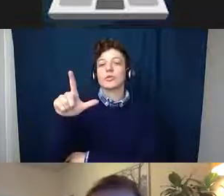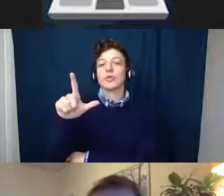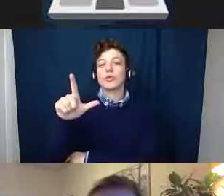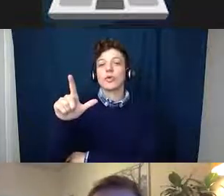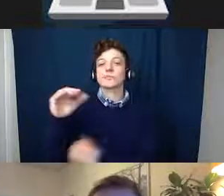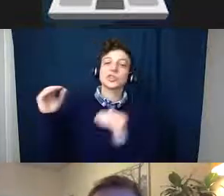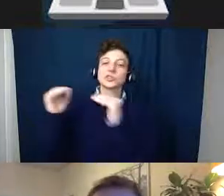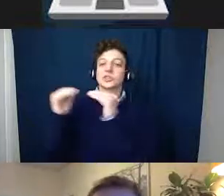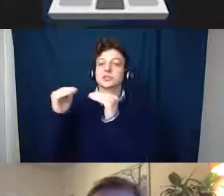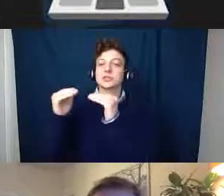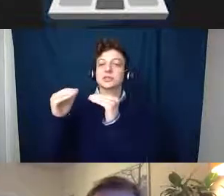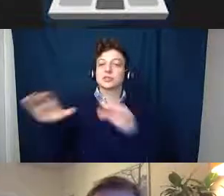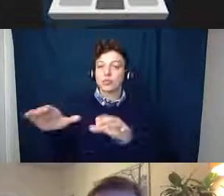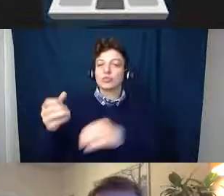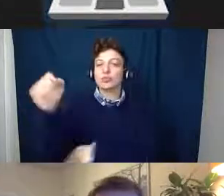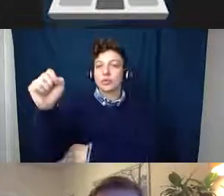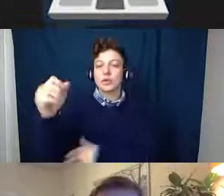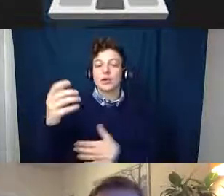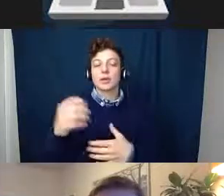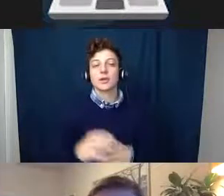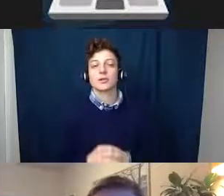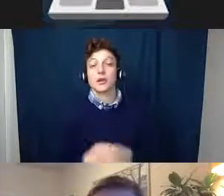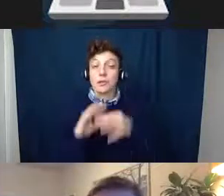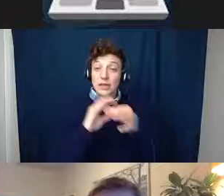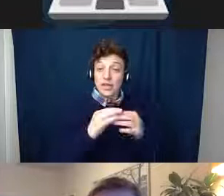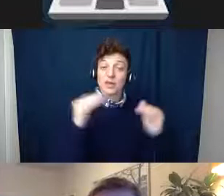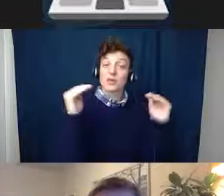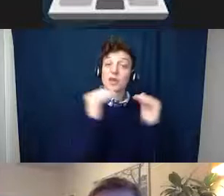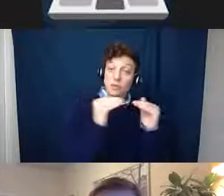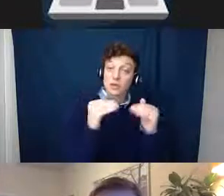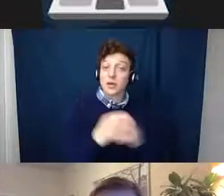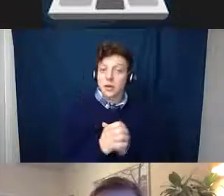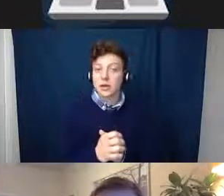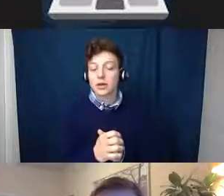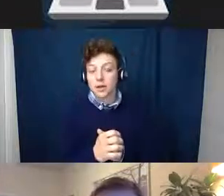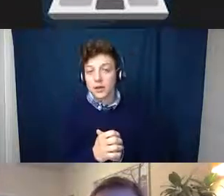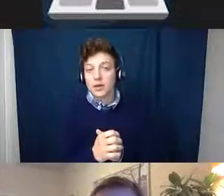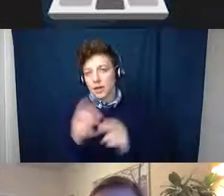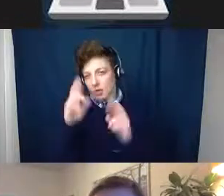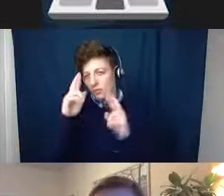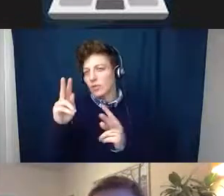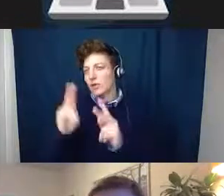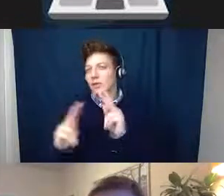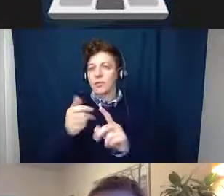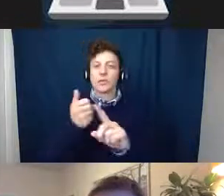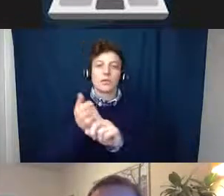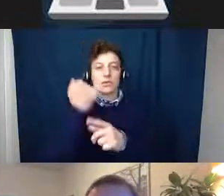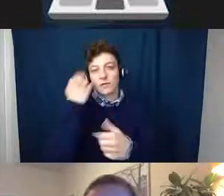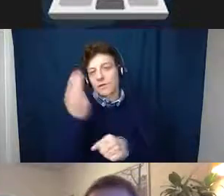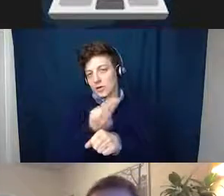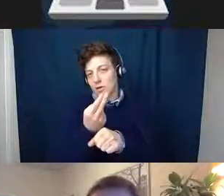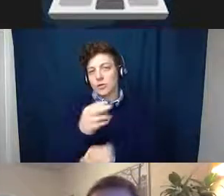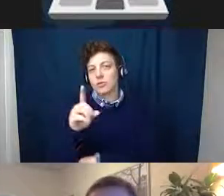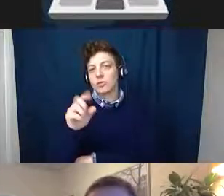this idea of equality and equity. And it's also built on a belief in and respect for the rights of people who use drugs. And so